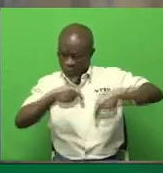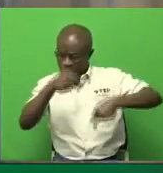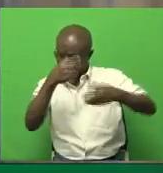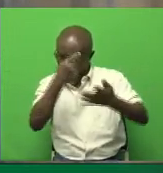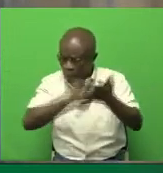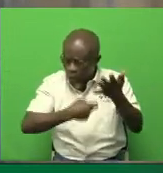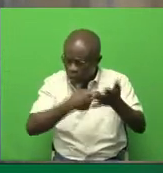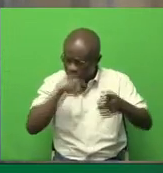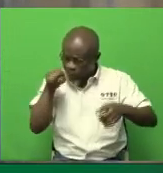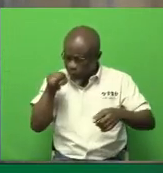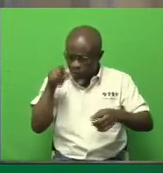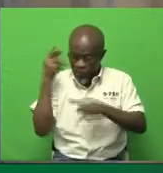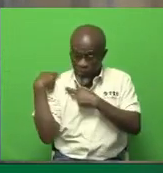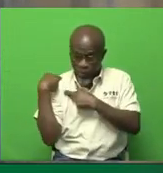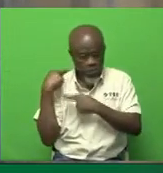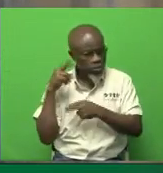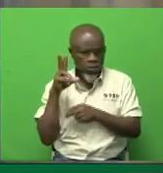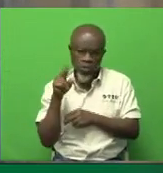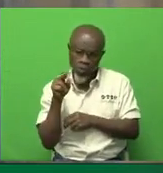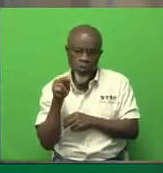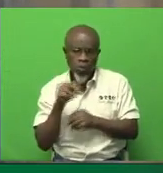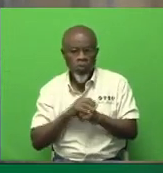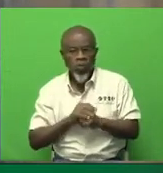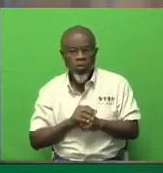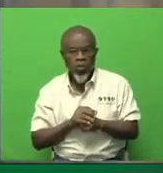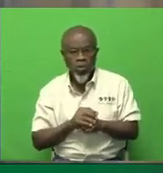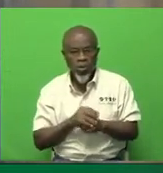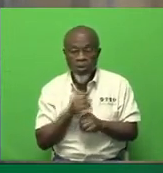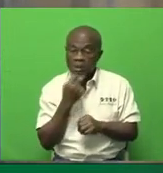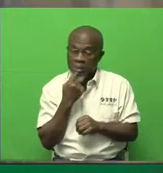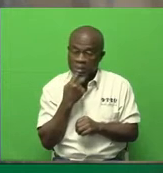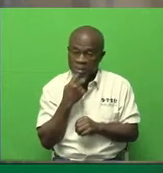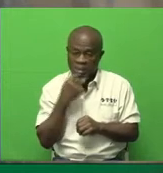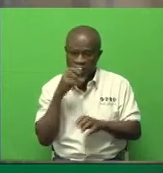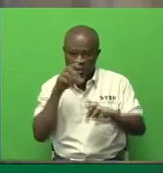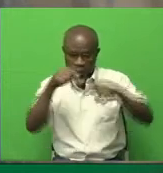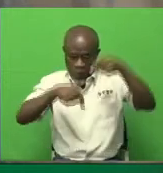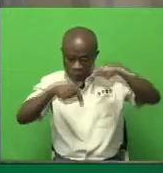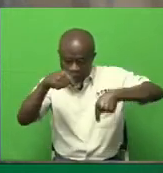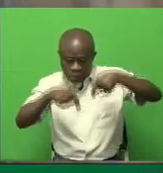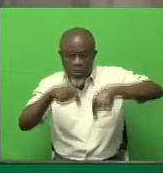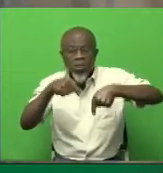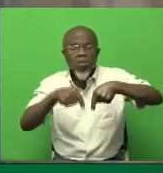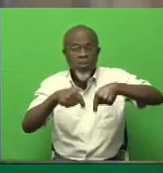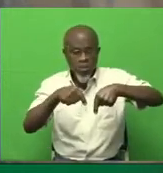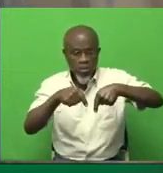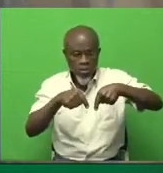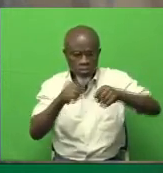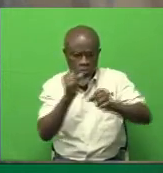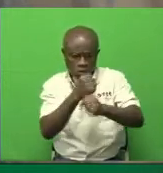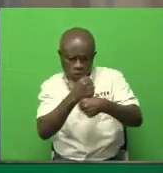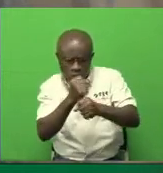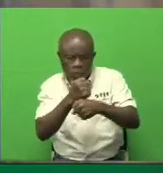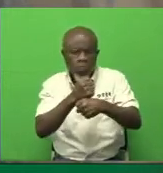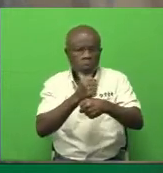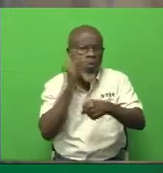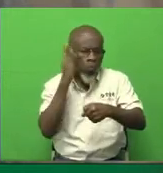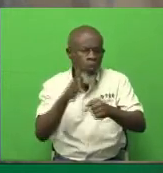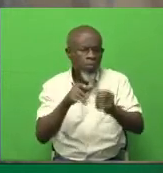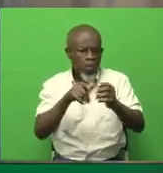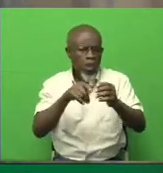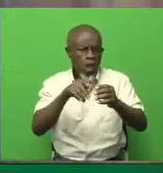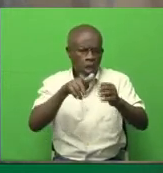of the view that energy production will be lower than expected when the minister boasts in every Forum